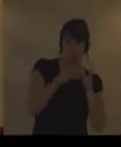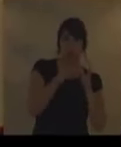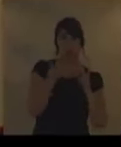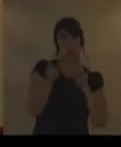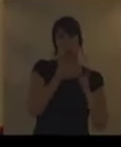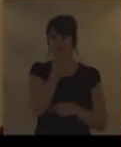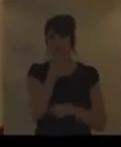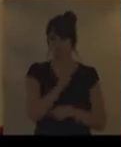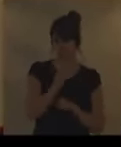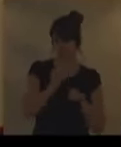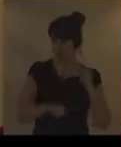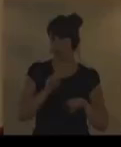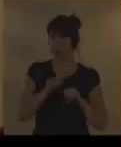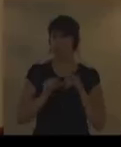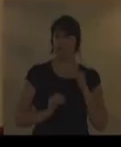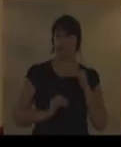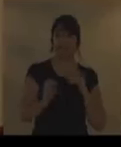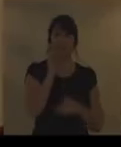establish this organization.